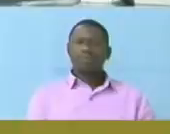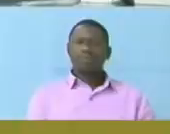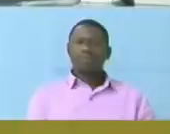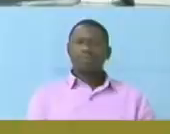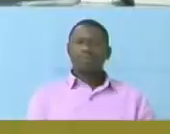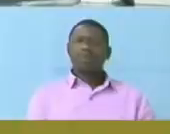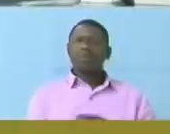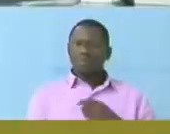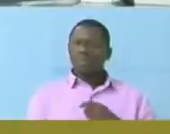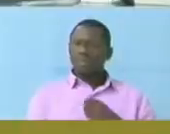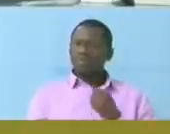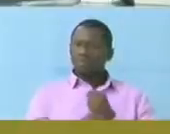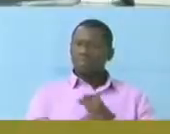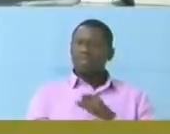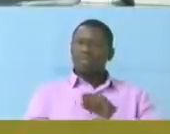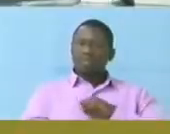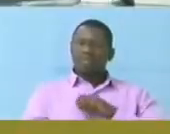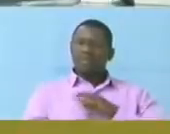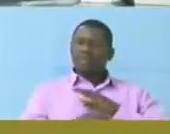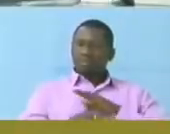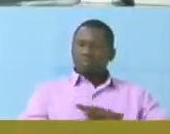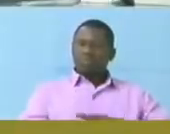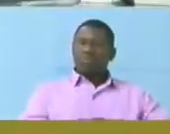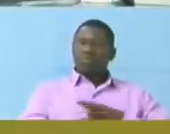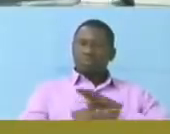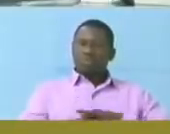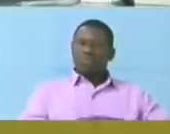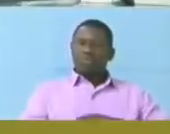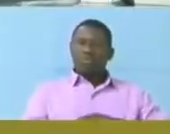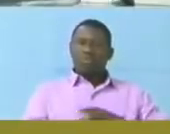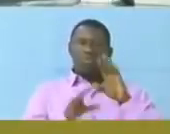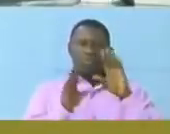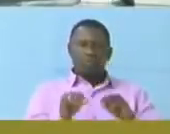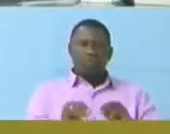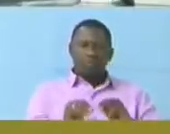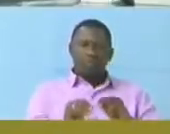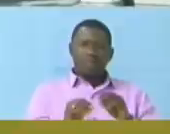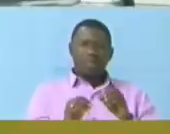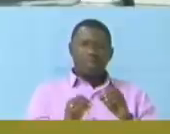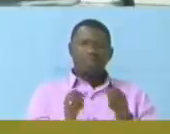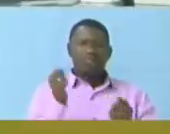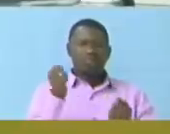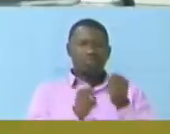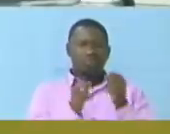I comport myself to off my lights and then drive in the dark.